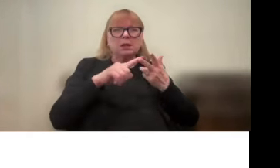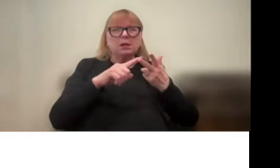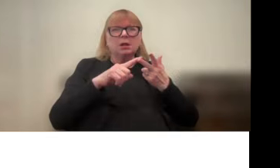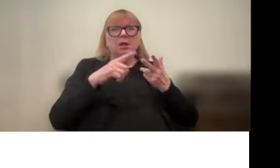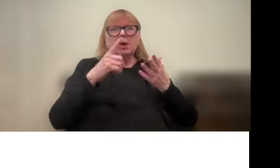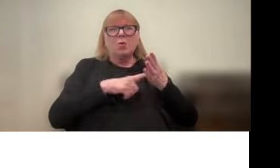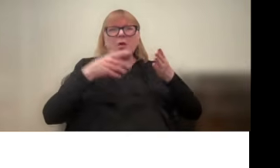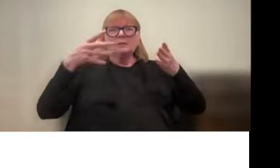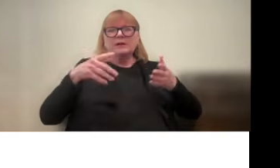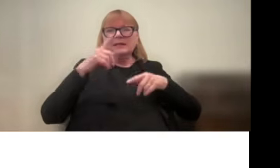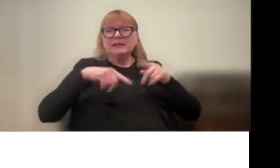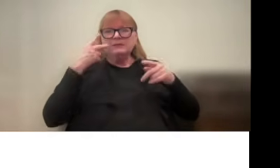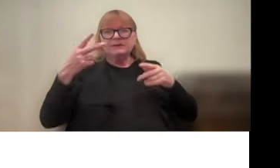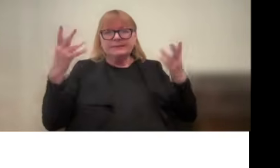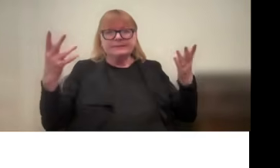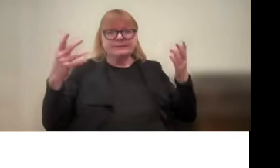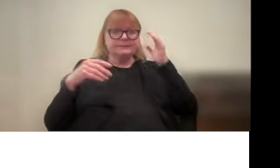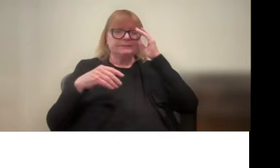what remains unseen.